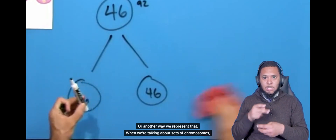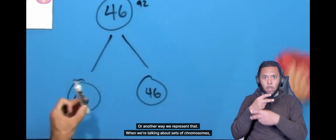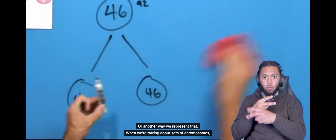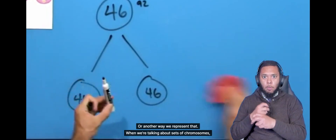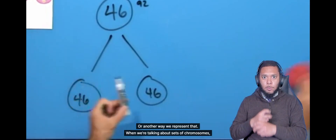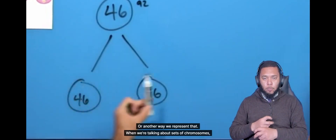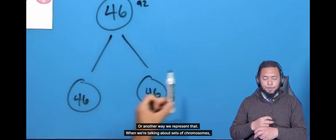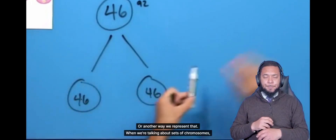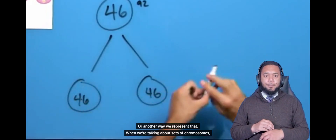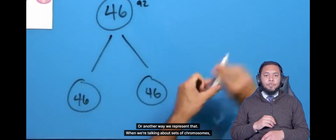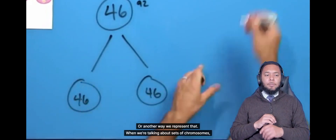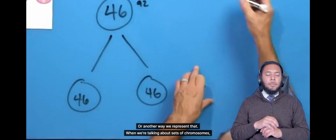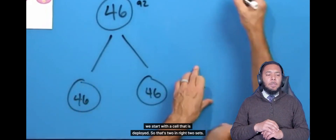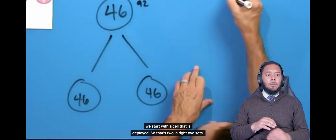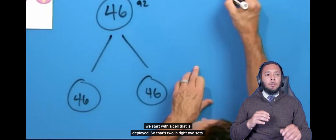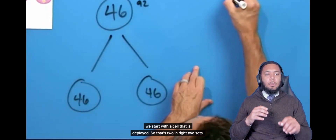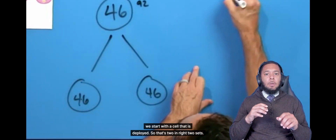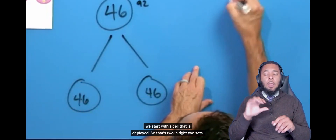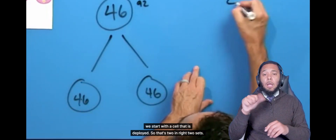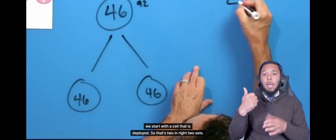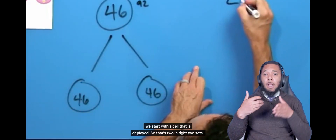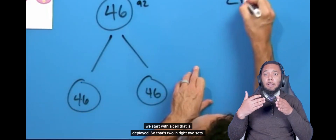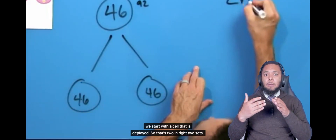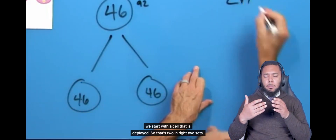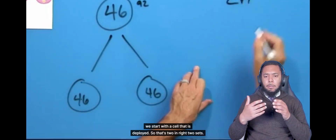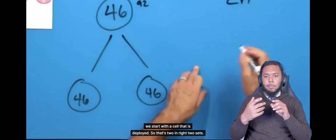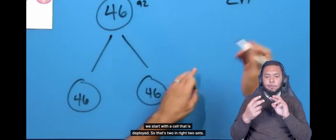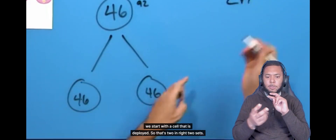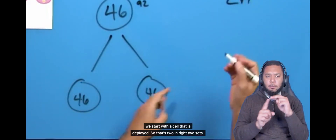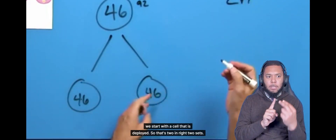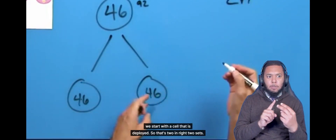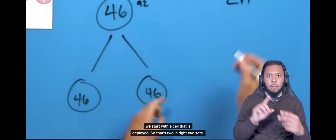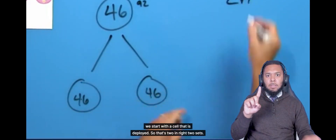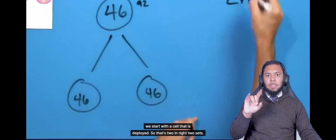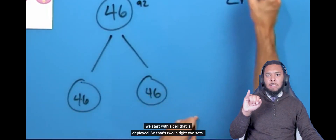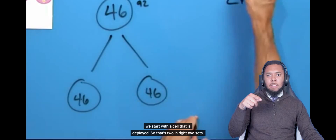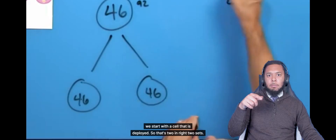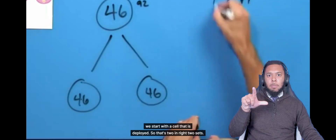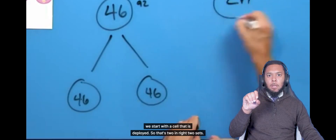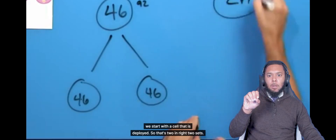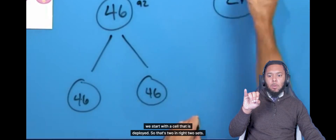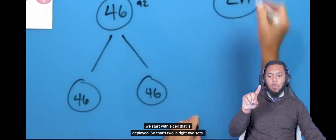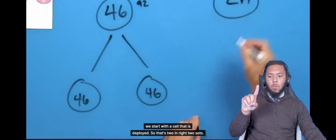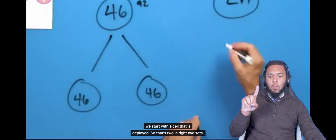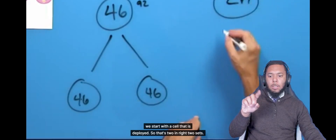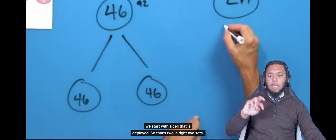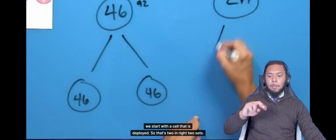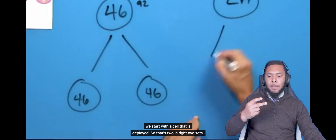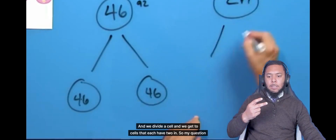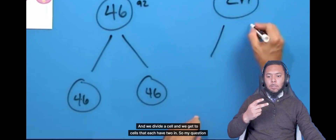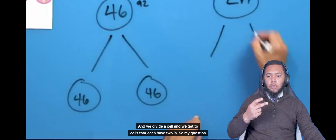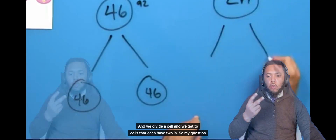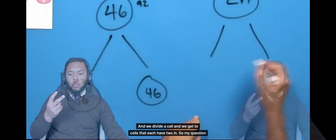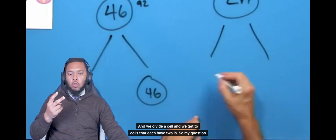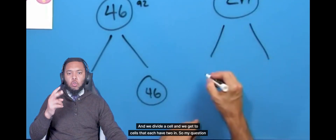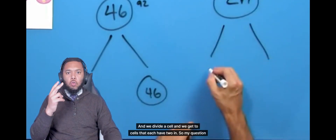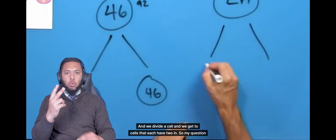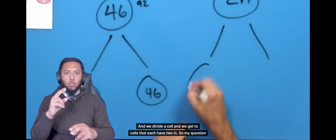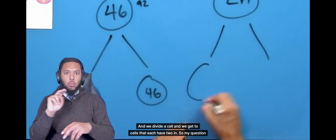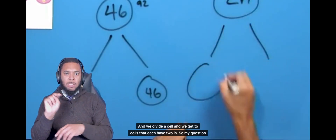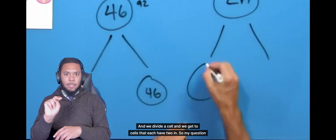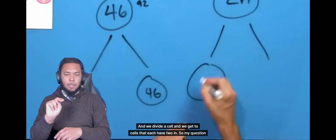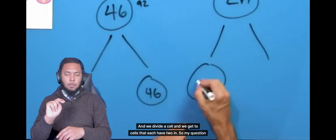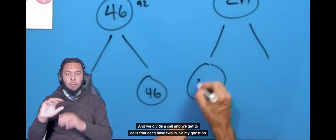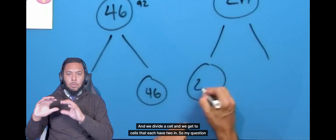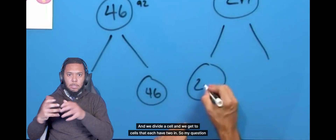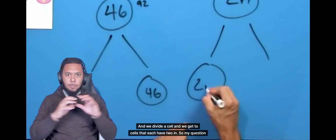that when we're talking about sets of chromosomes, we start with a cell that is diploid, so that's 2N, right? 2 sets, and we